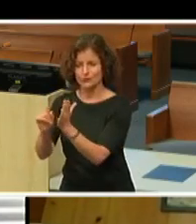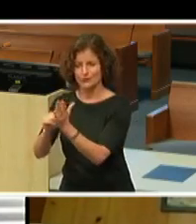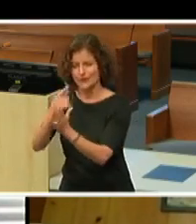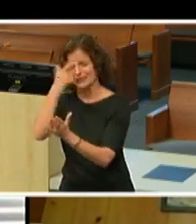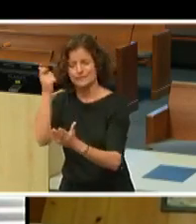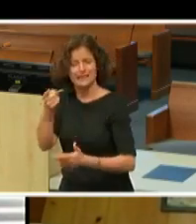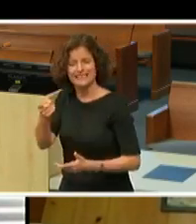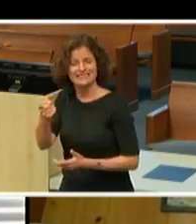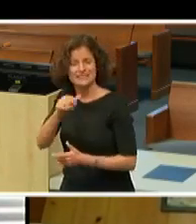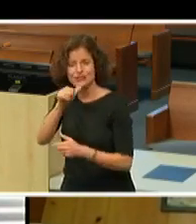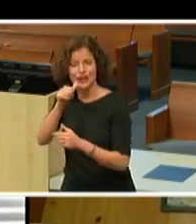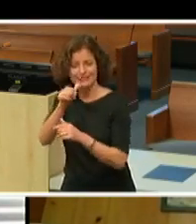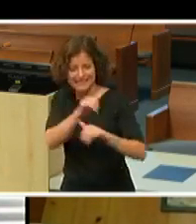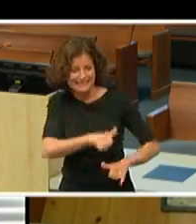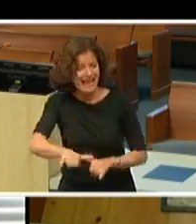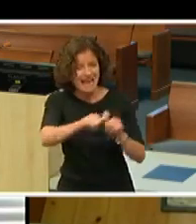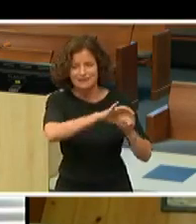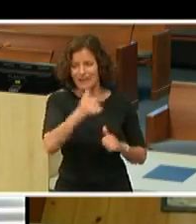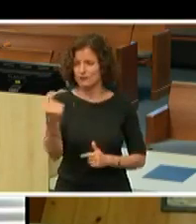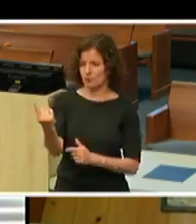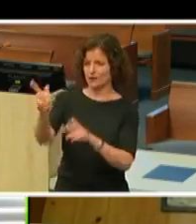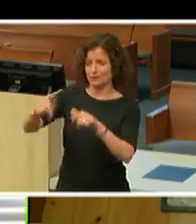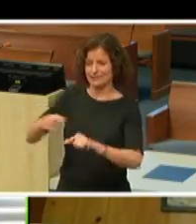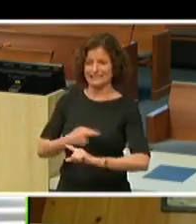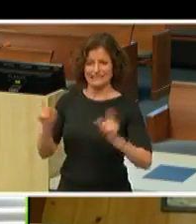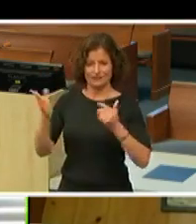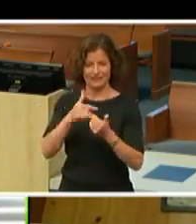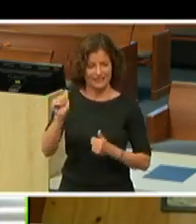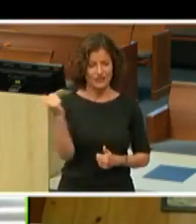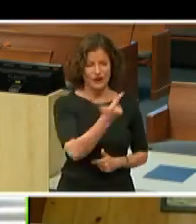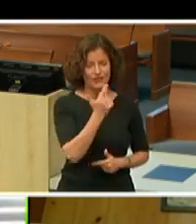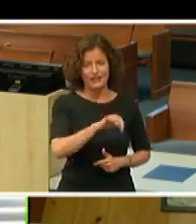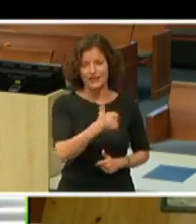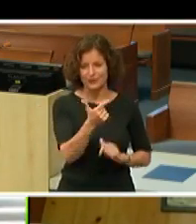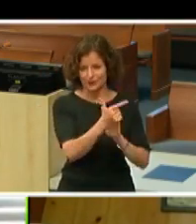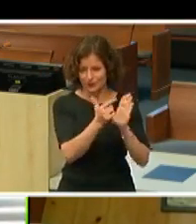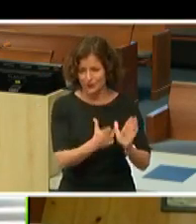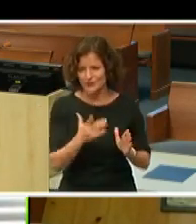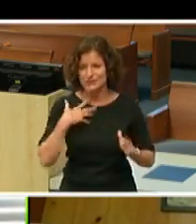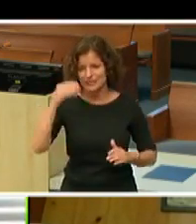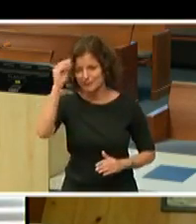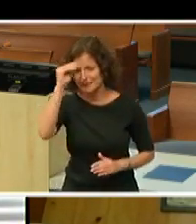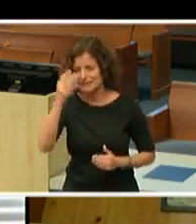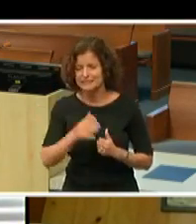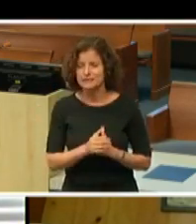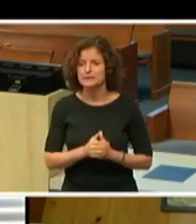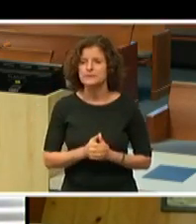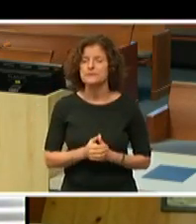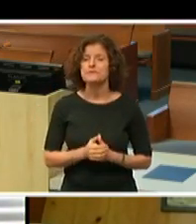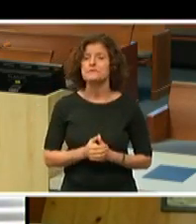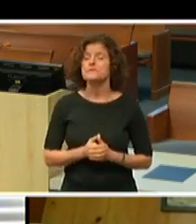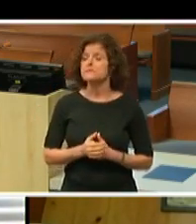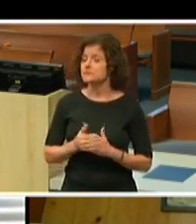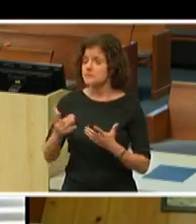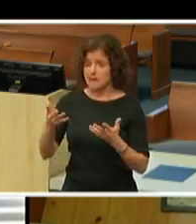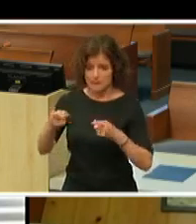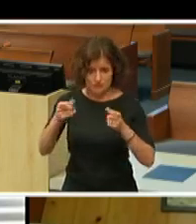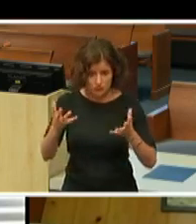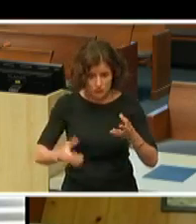okay. Sounds good. Thank you. All right. Madam Manager, do you have anything else to